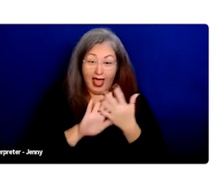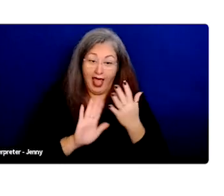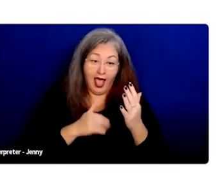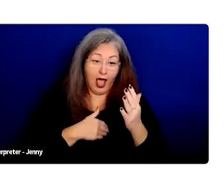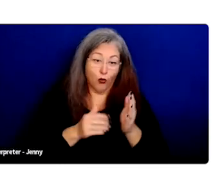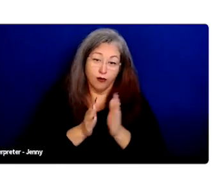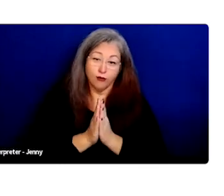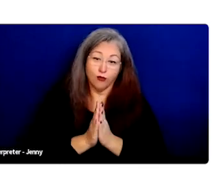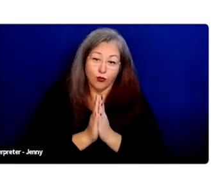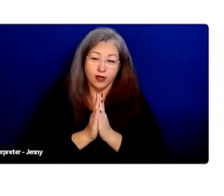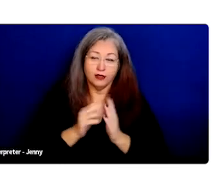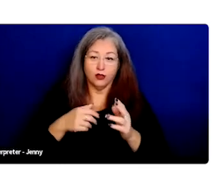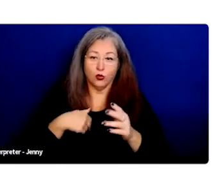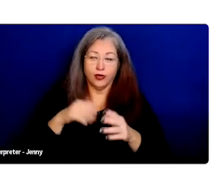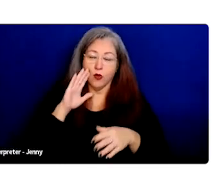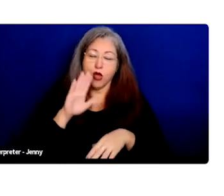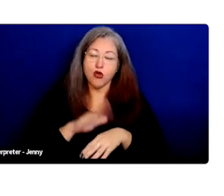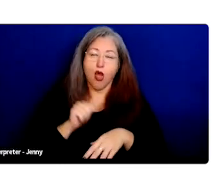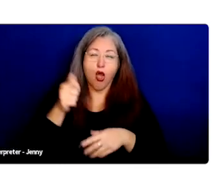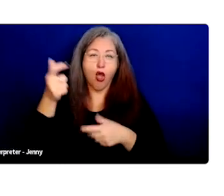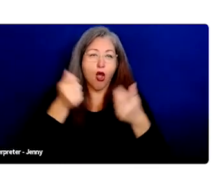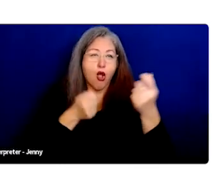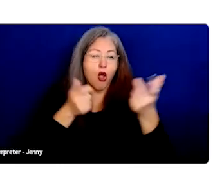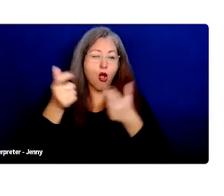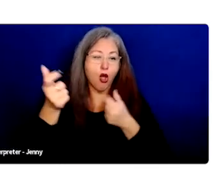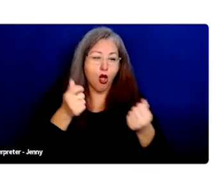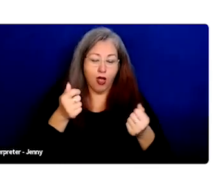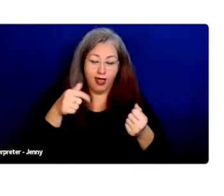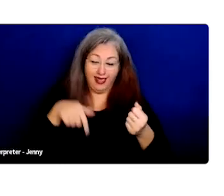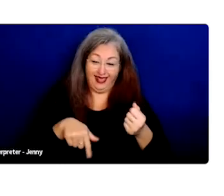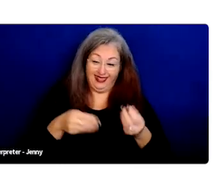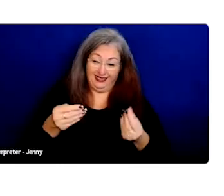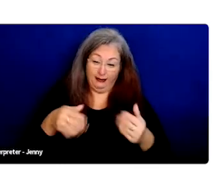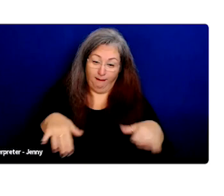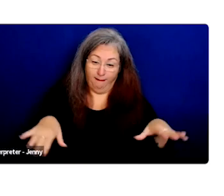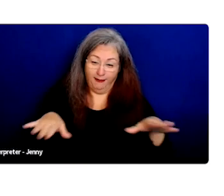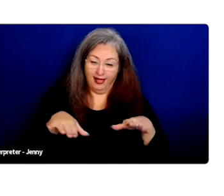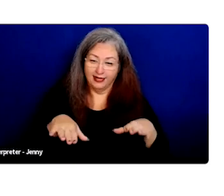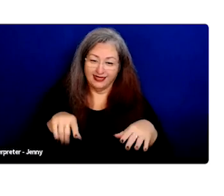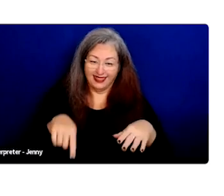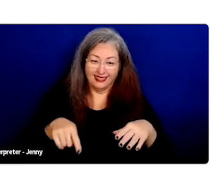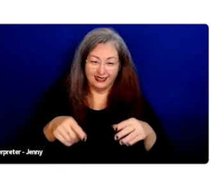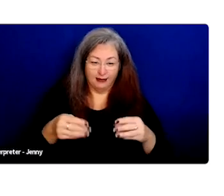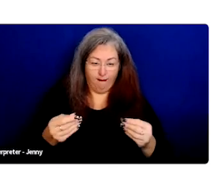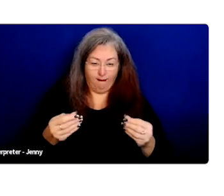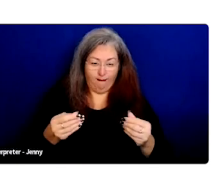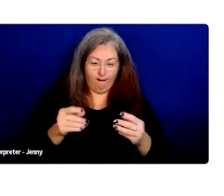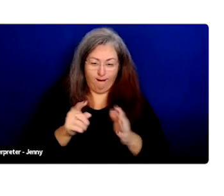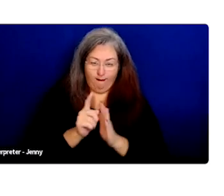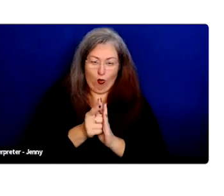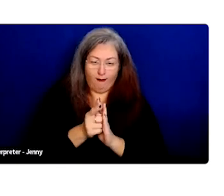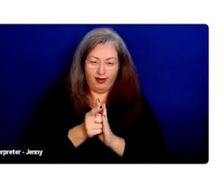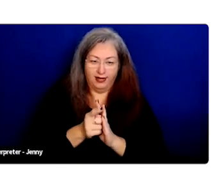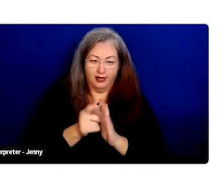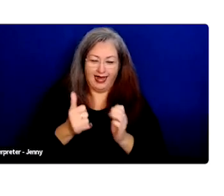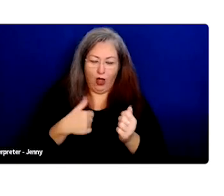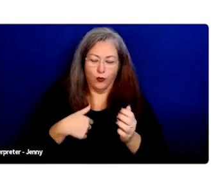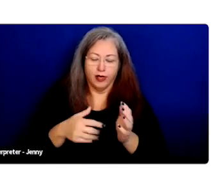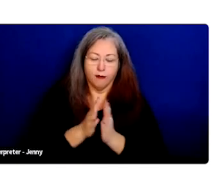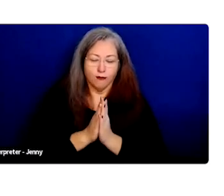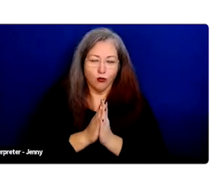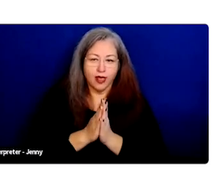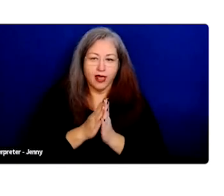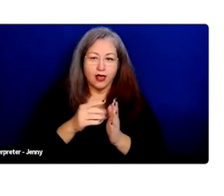is what we're calling in. By being in this space, just in this moment, we are praying and we